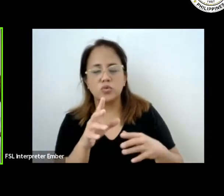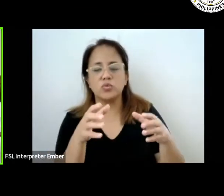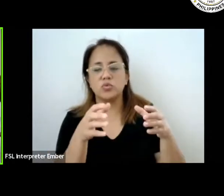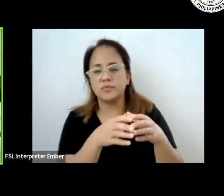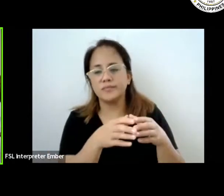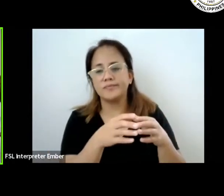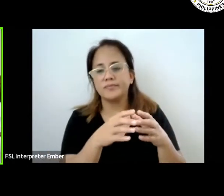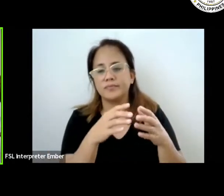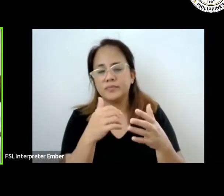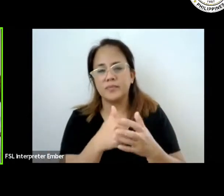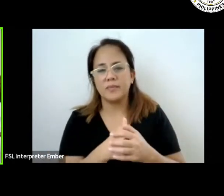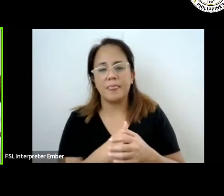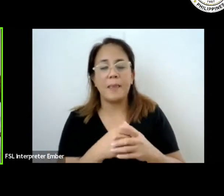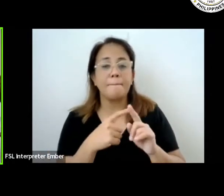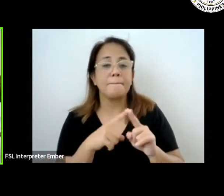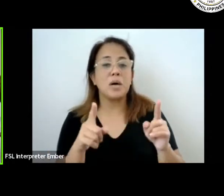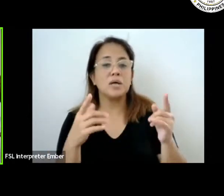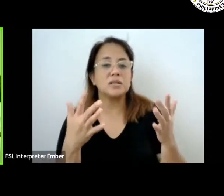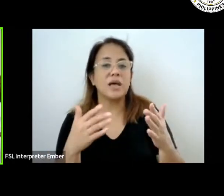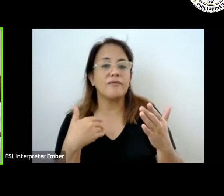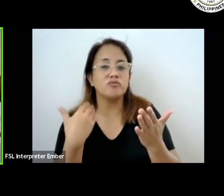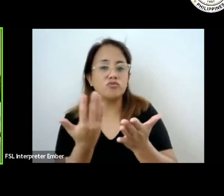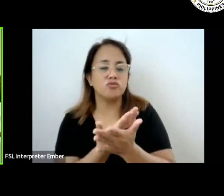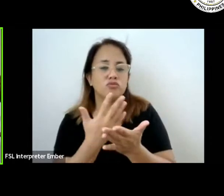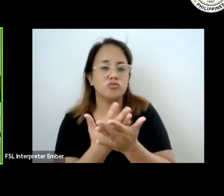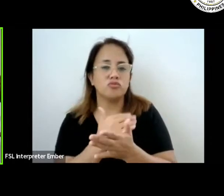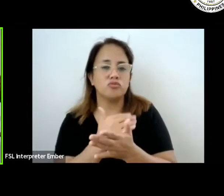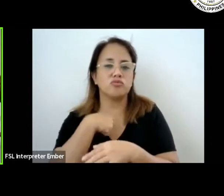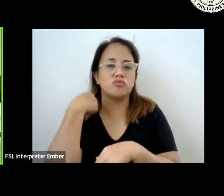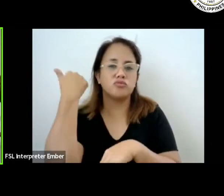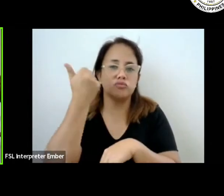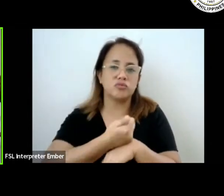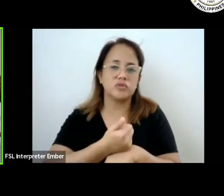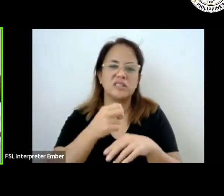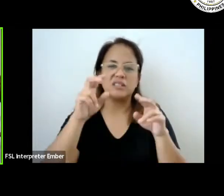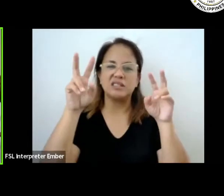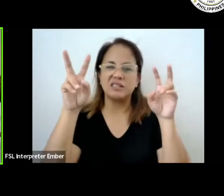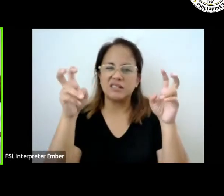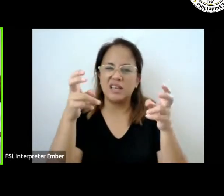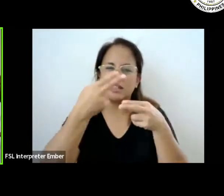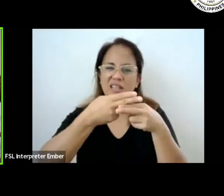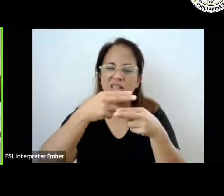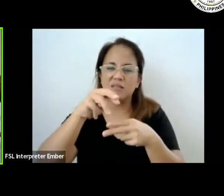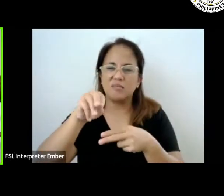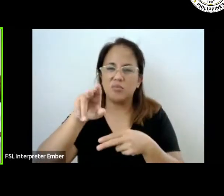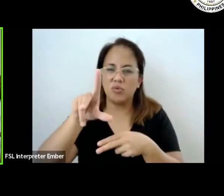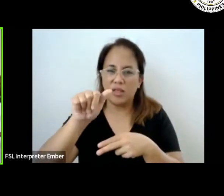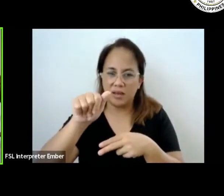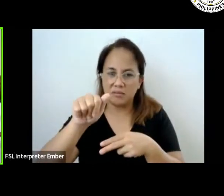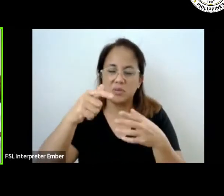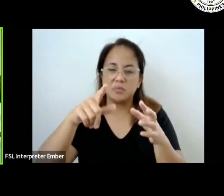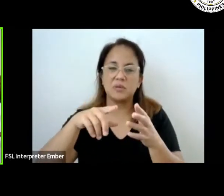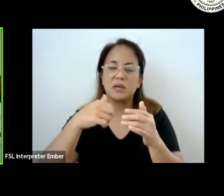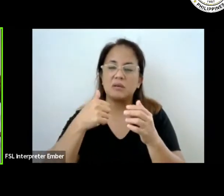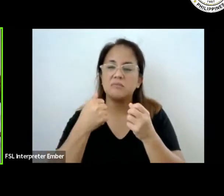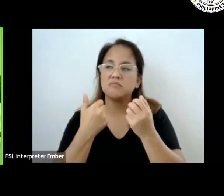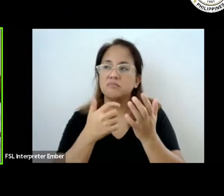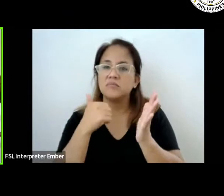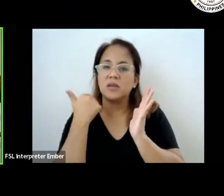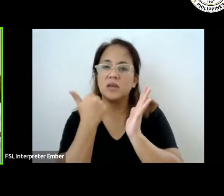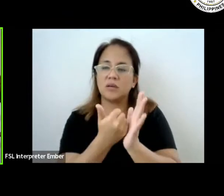already, but then may bago silang ilalaunch yung mula. So maybe they can tweak that na makatulong sa ano,